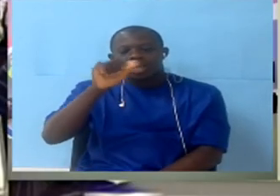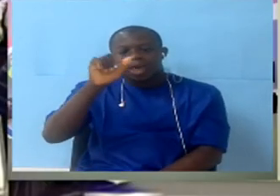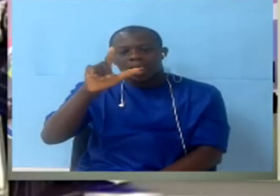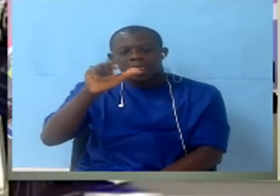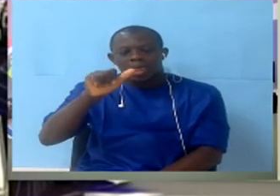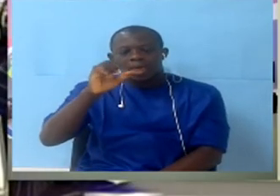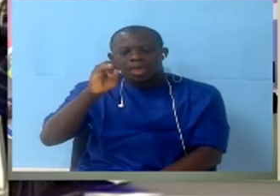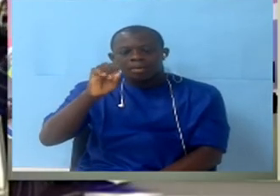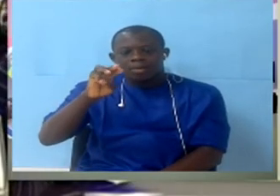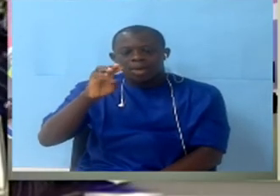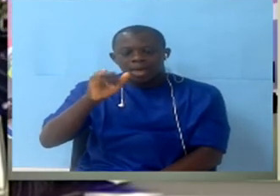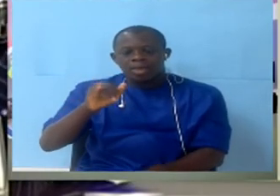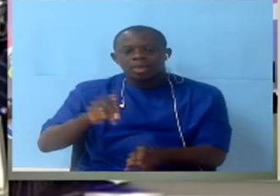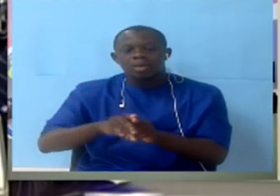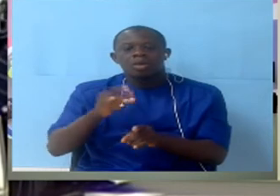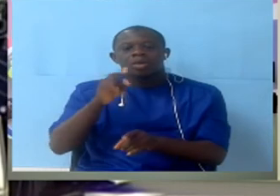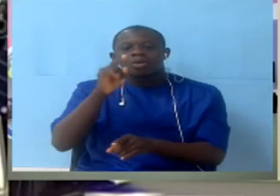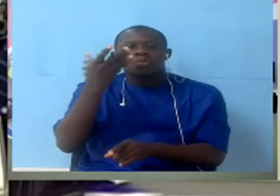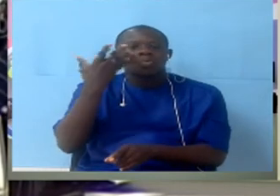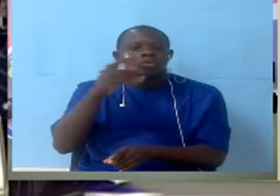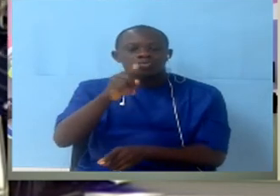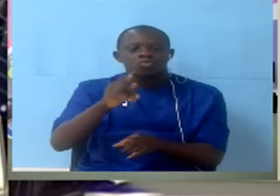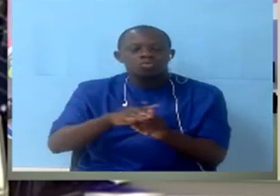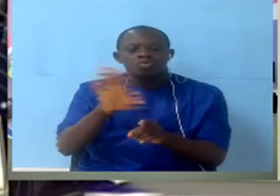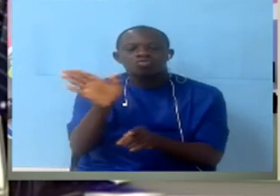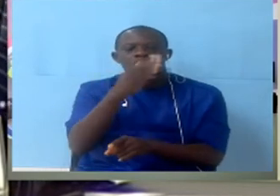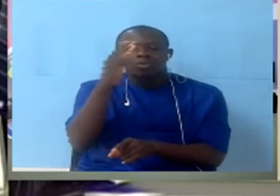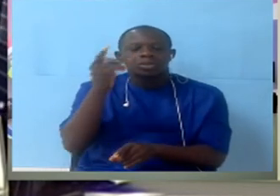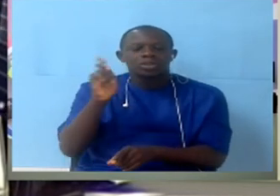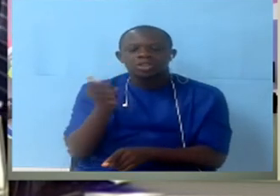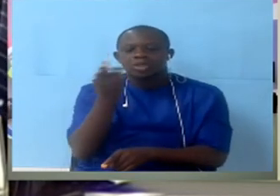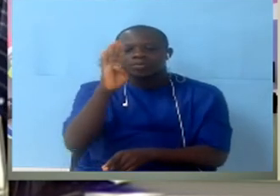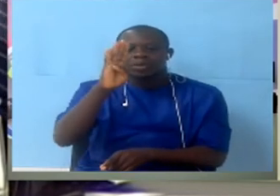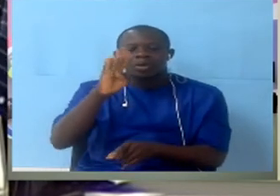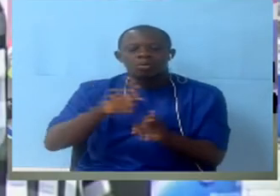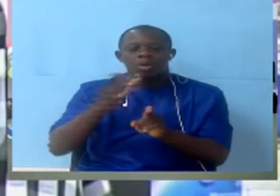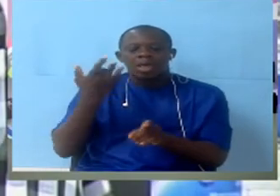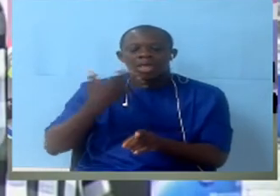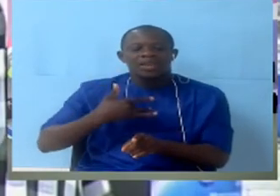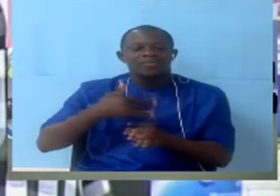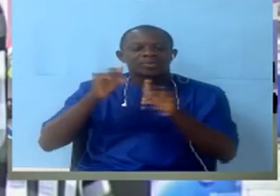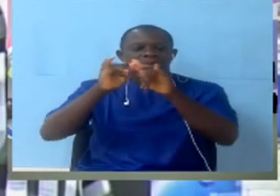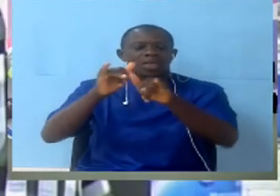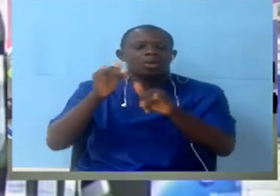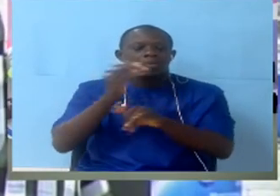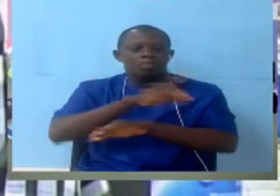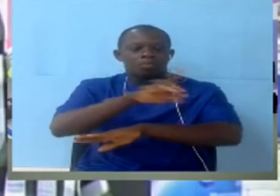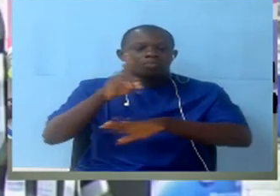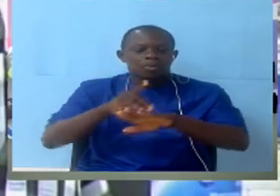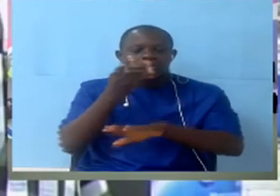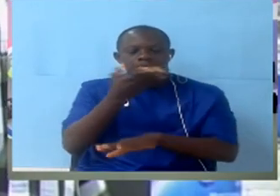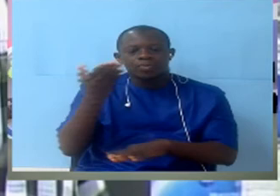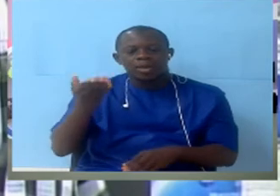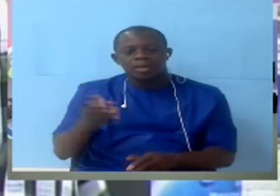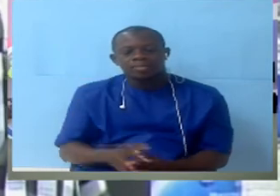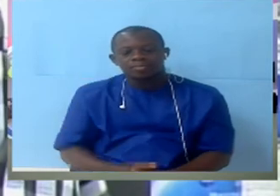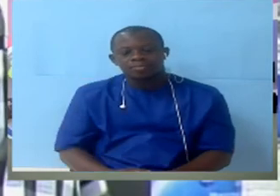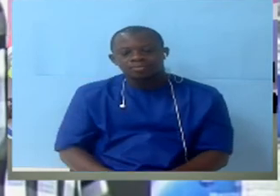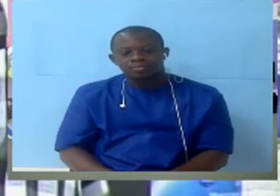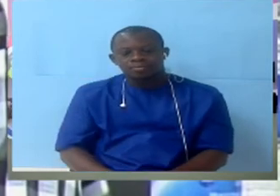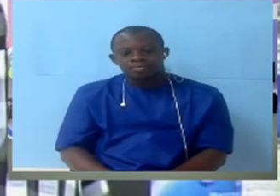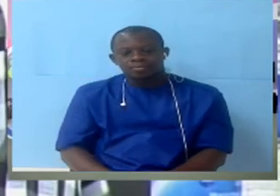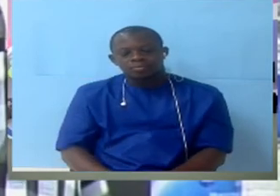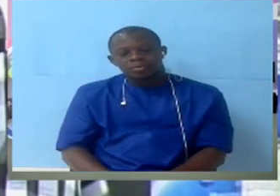When you went to Guinea-Bissau, where did you go to live? Brian itar Guinea-Bissau itar sabater no mindole because na friendo bi na friendo tan Guinea-Bissau